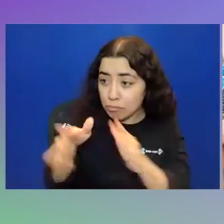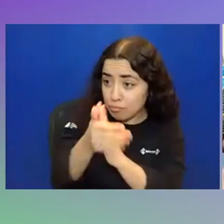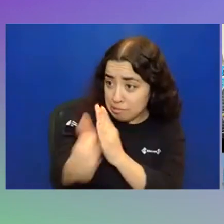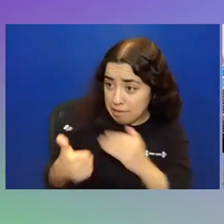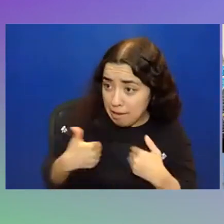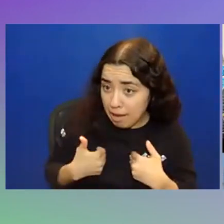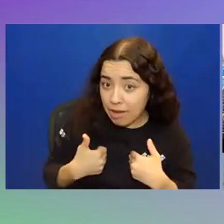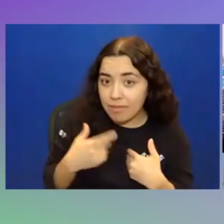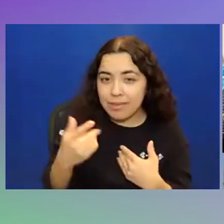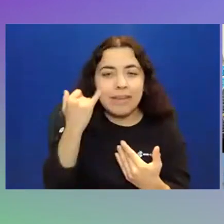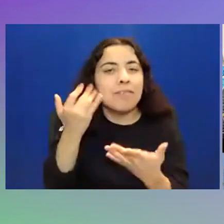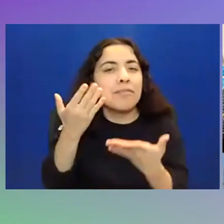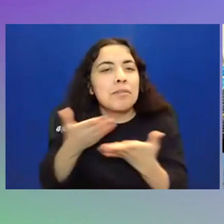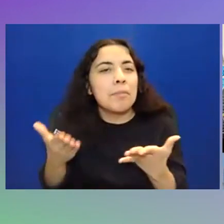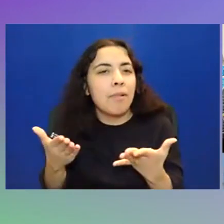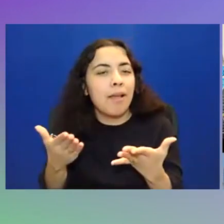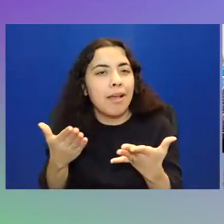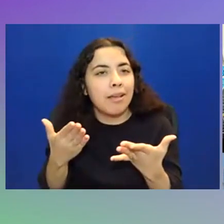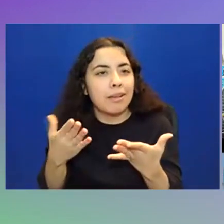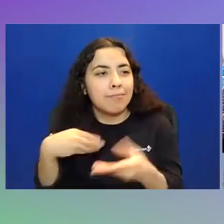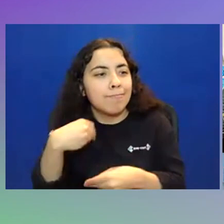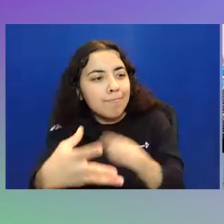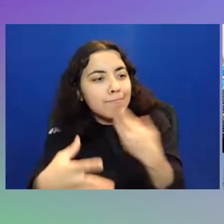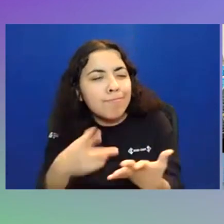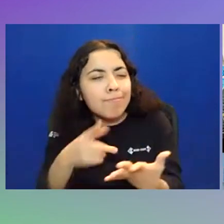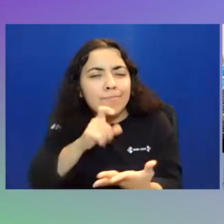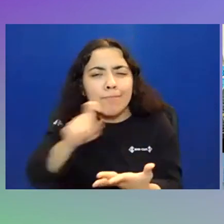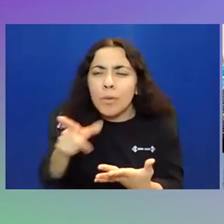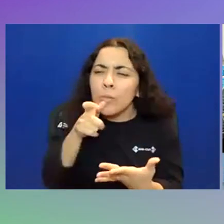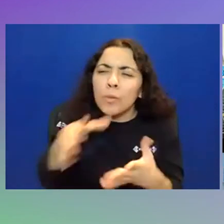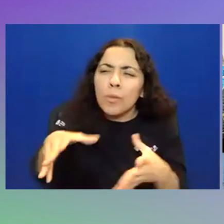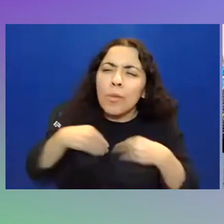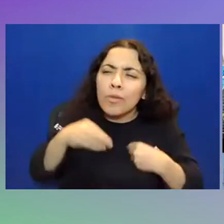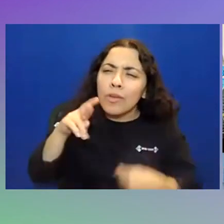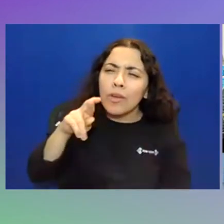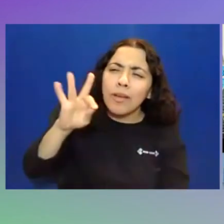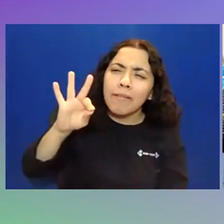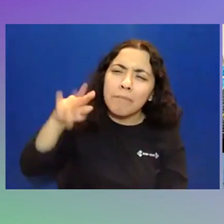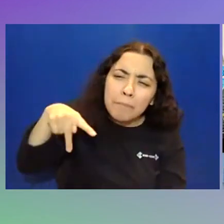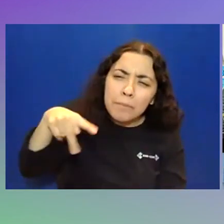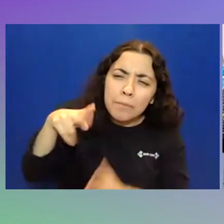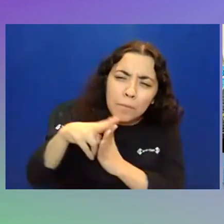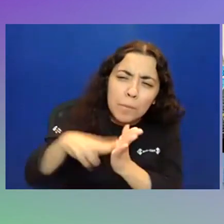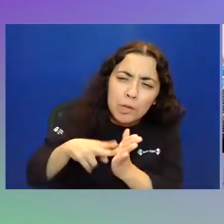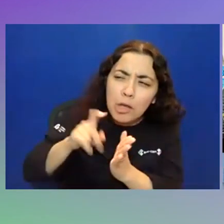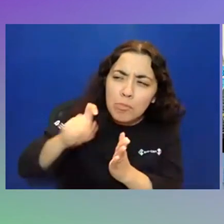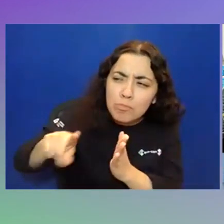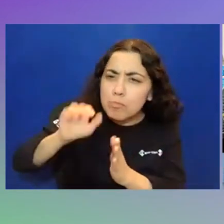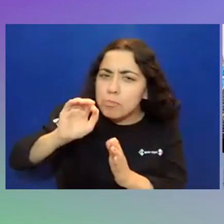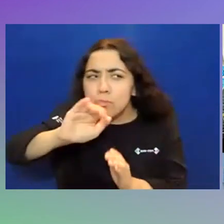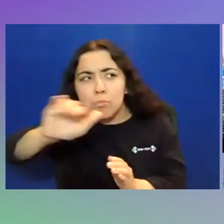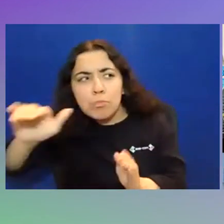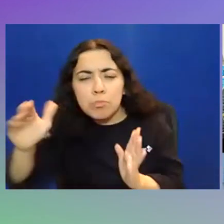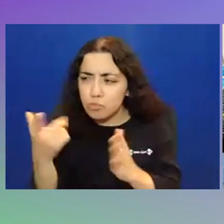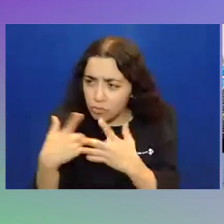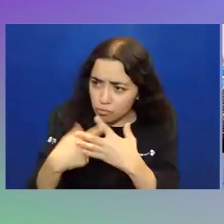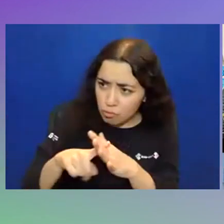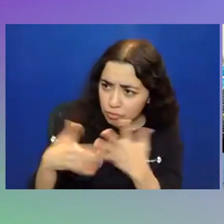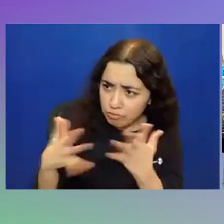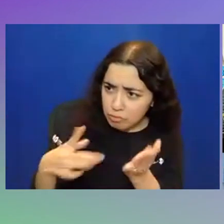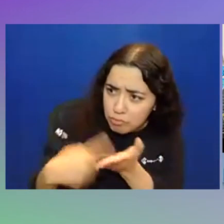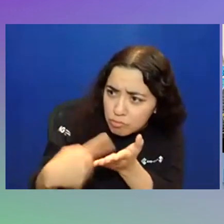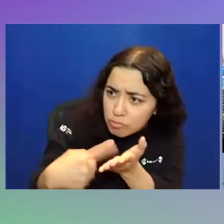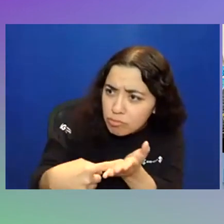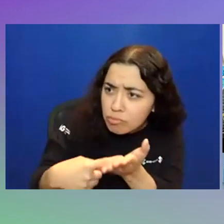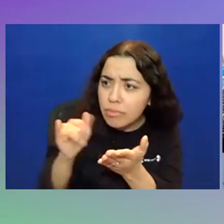supply chain, start asking, hey, who owns the RFP and contract stuff around here? Have you ever talked about adding accessibility